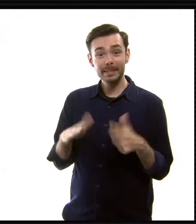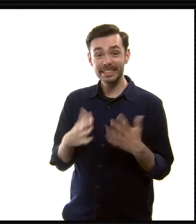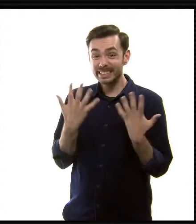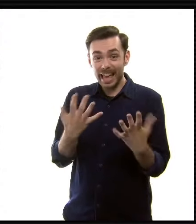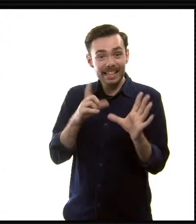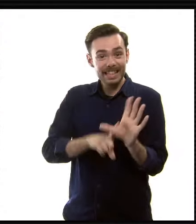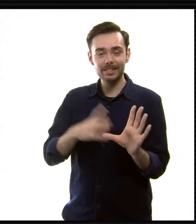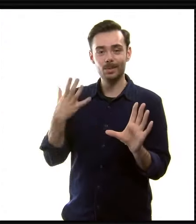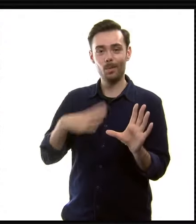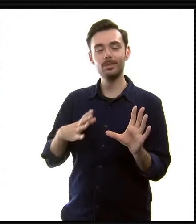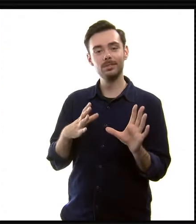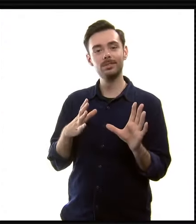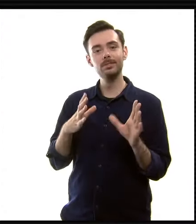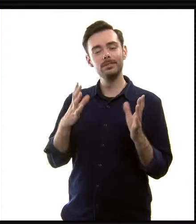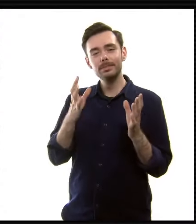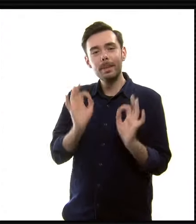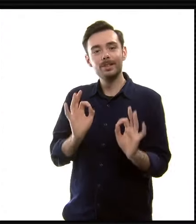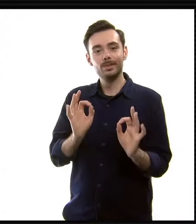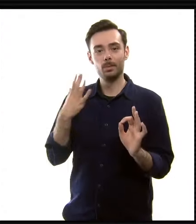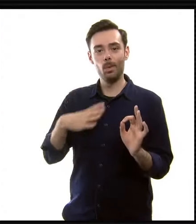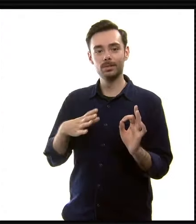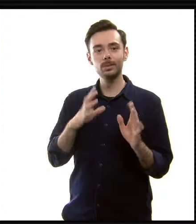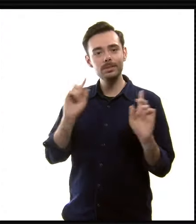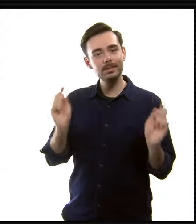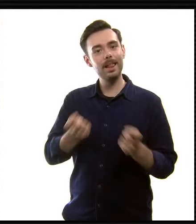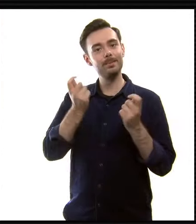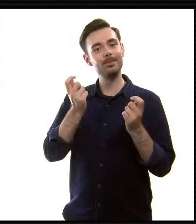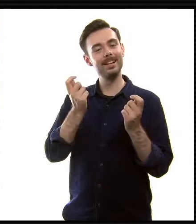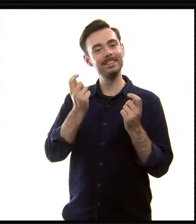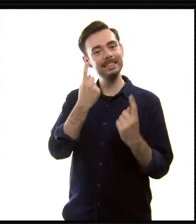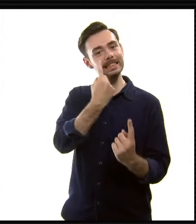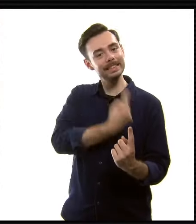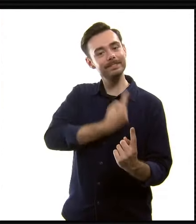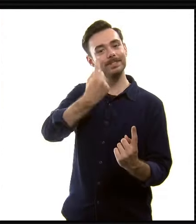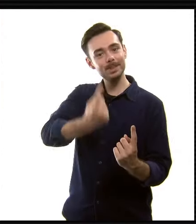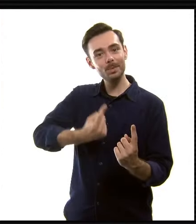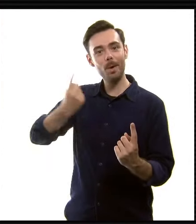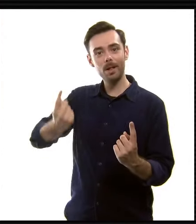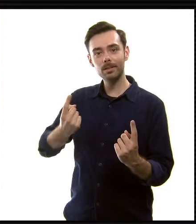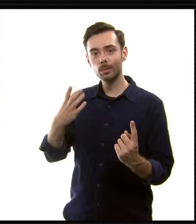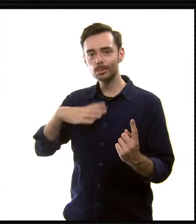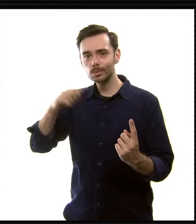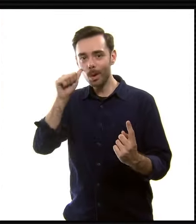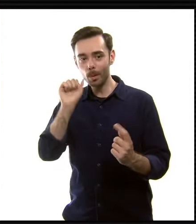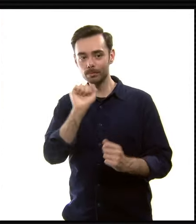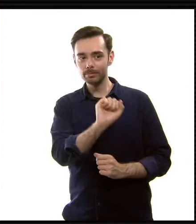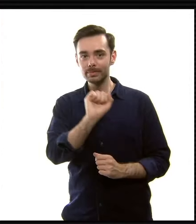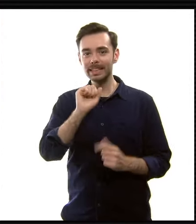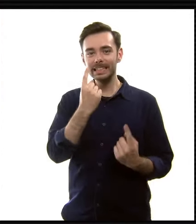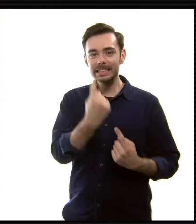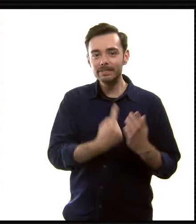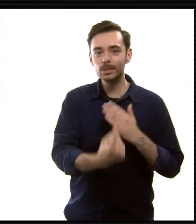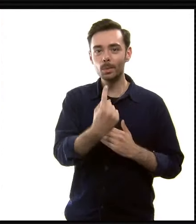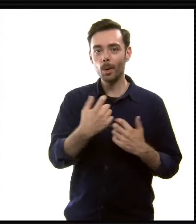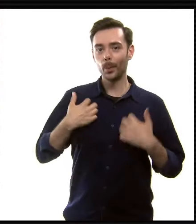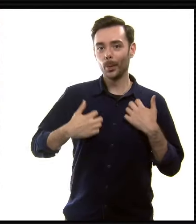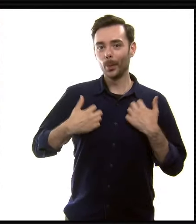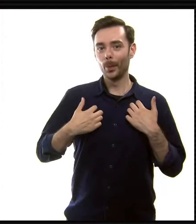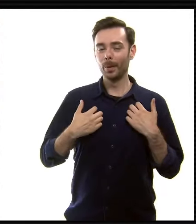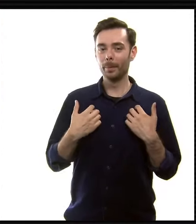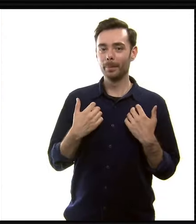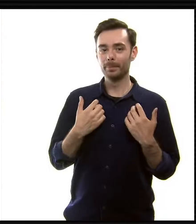them individually. So we wanted to send them off on their own adventures to find out their own passions. And we look back on 10 years of Lego Friends, that's